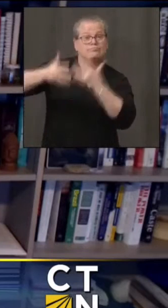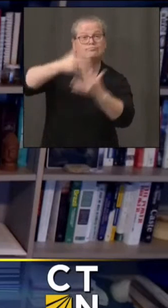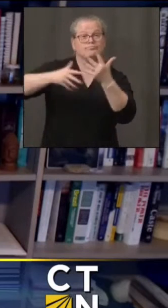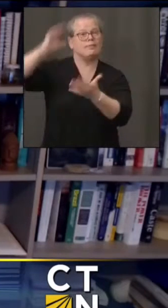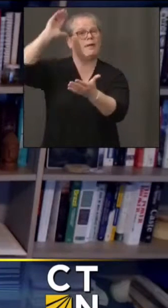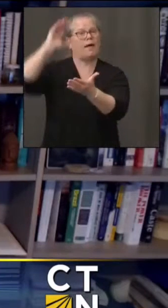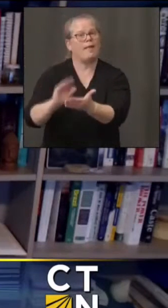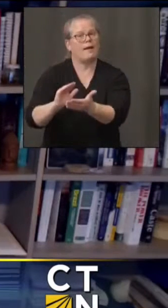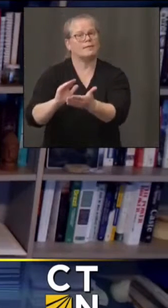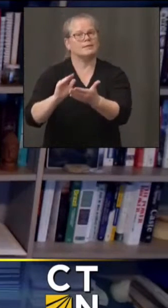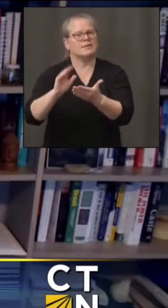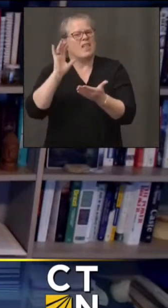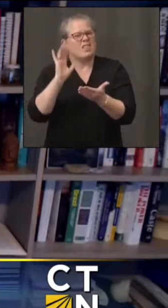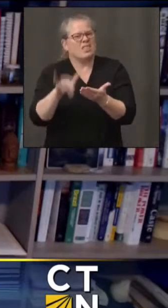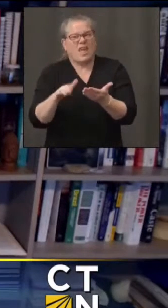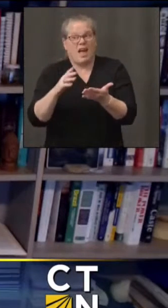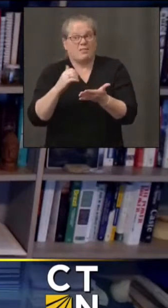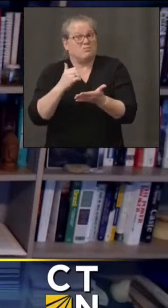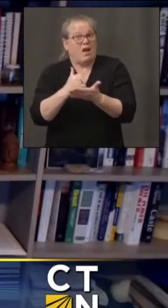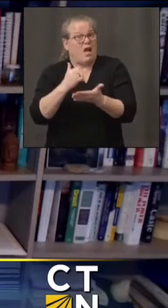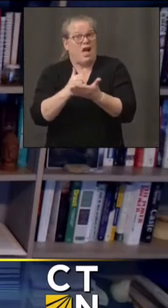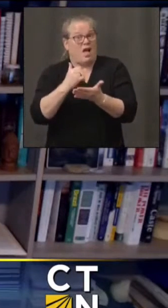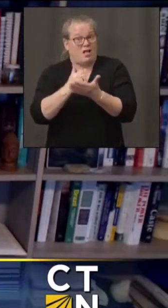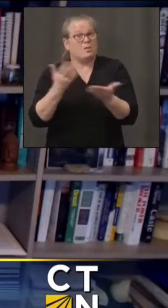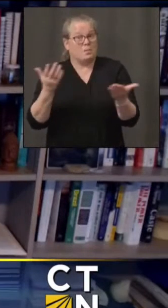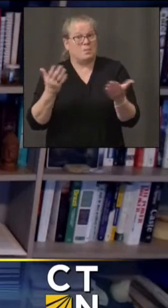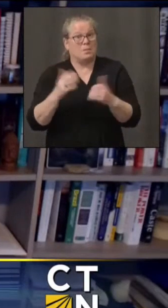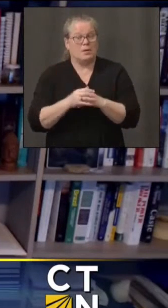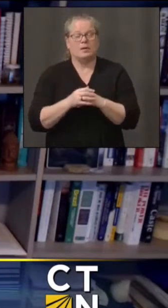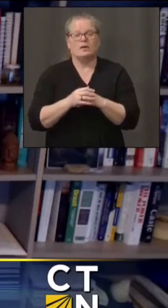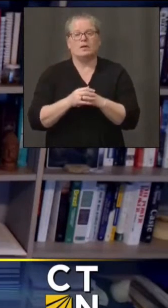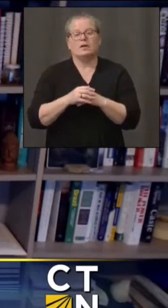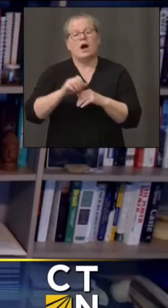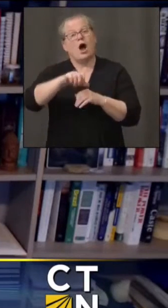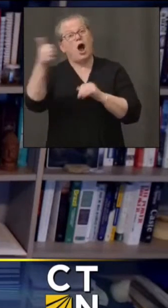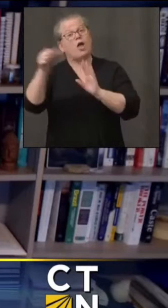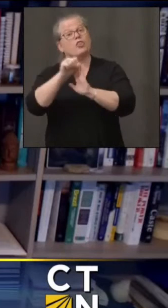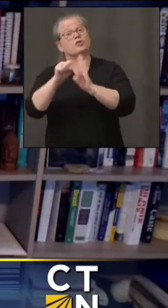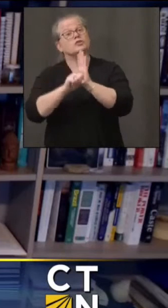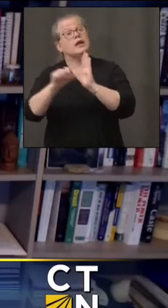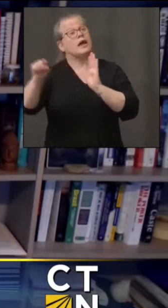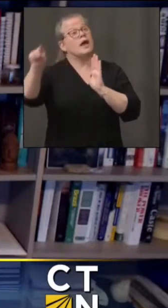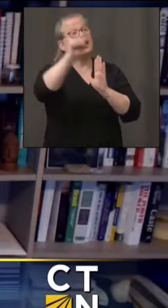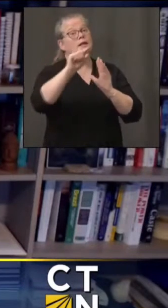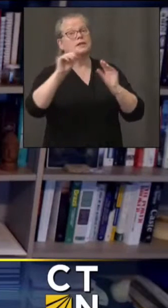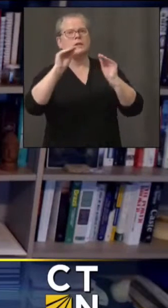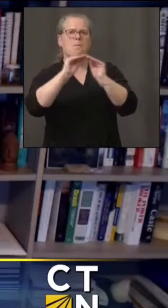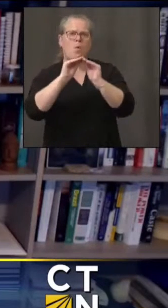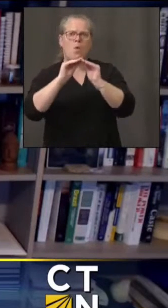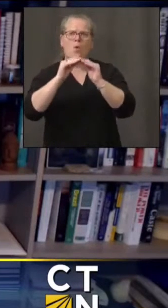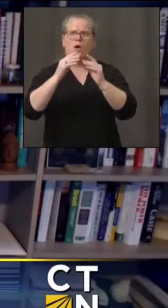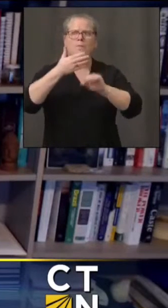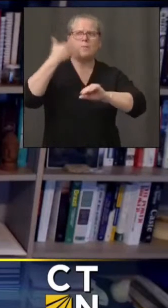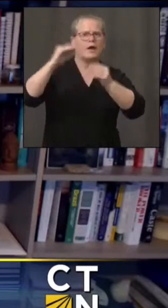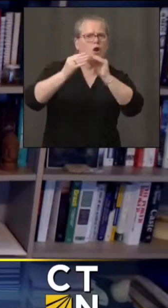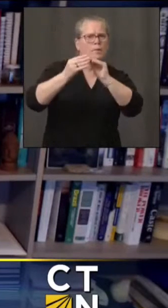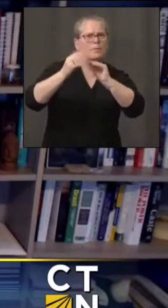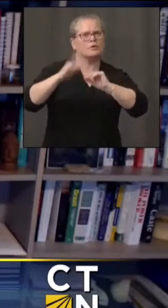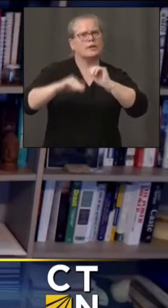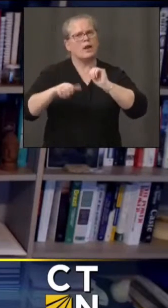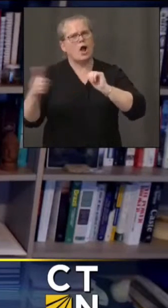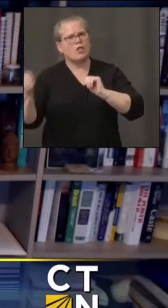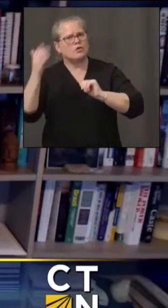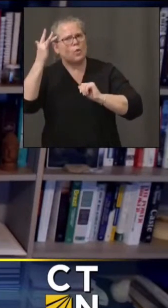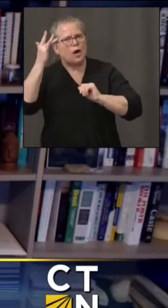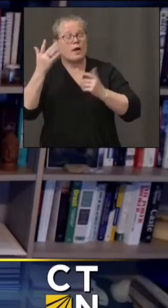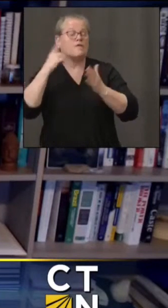reducing the large gatherings. So why are other states more protected than others? So states like Florida, and you can